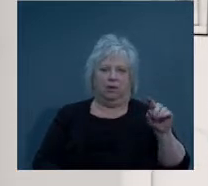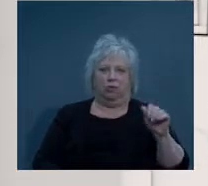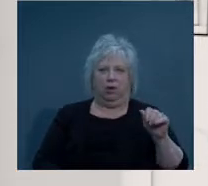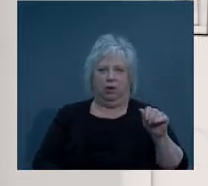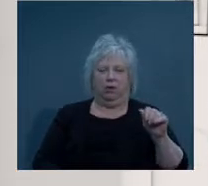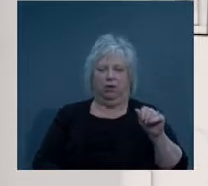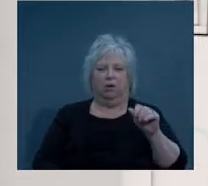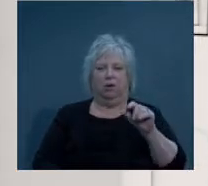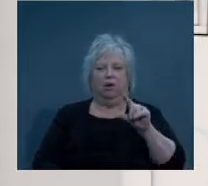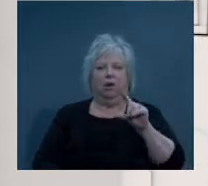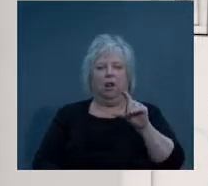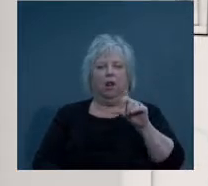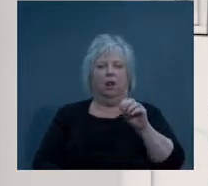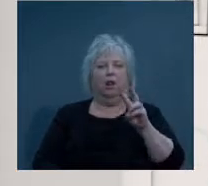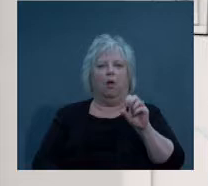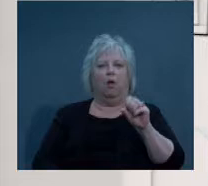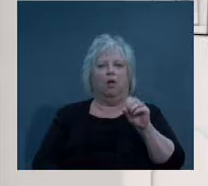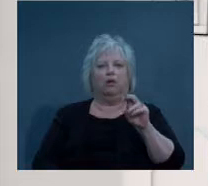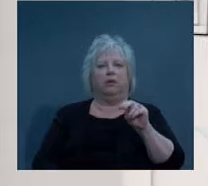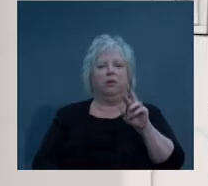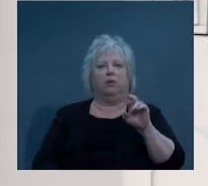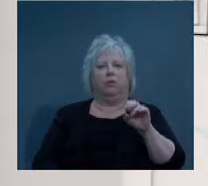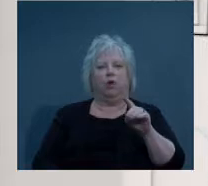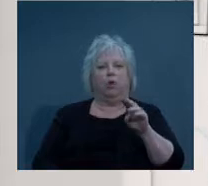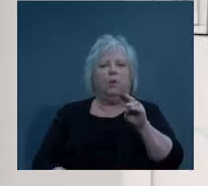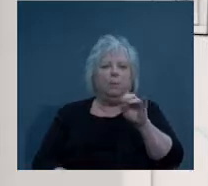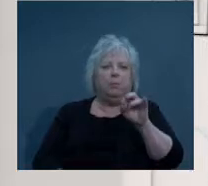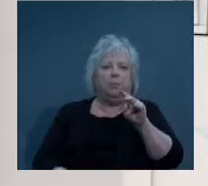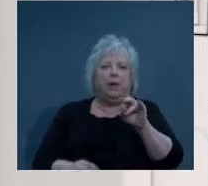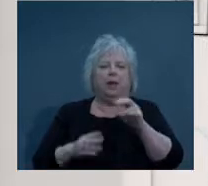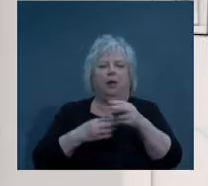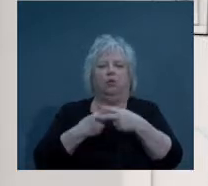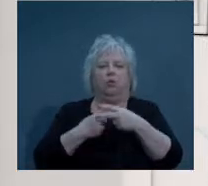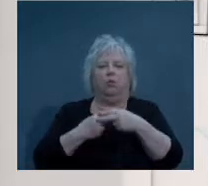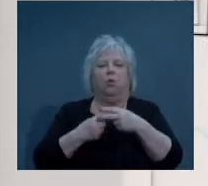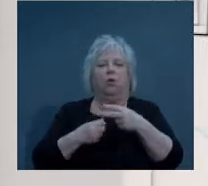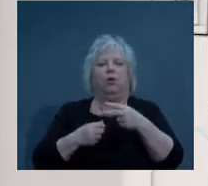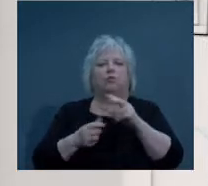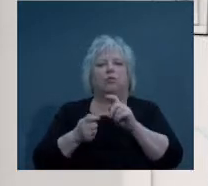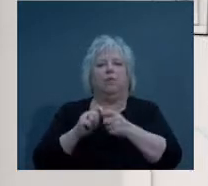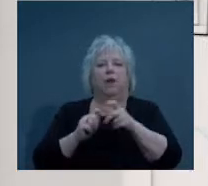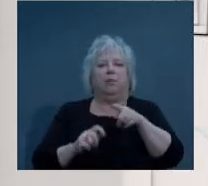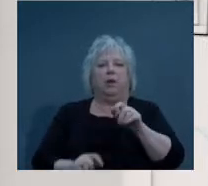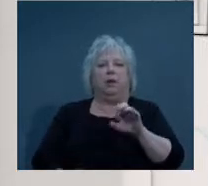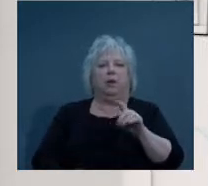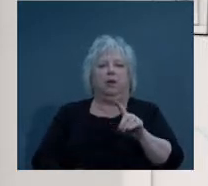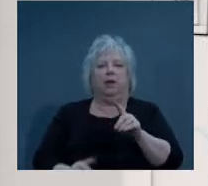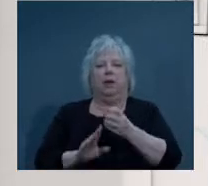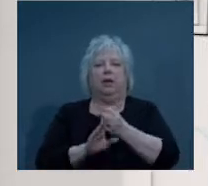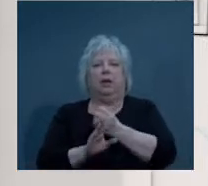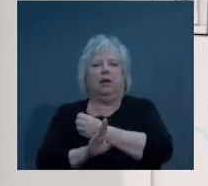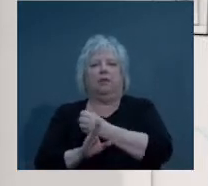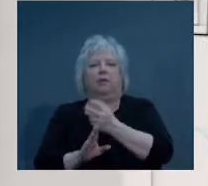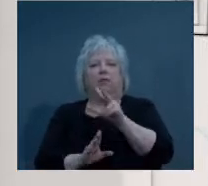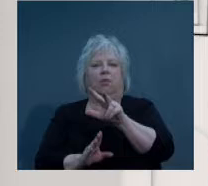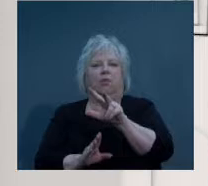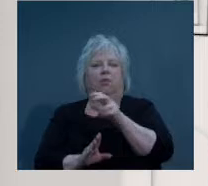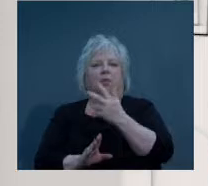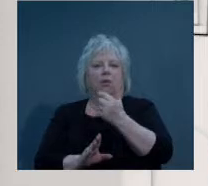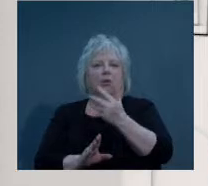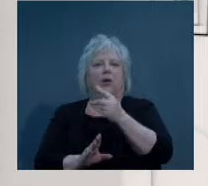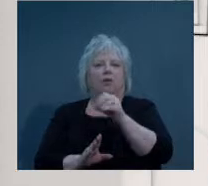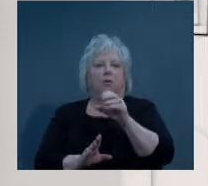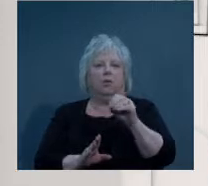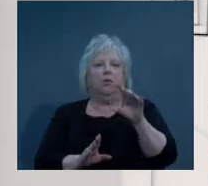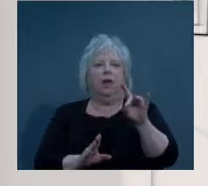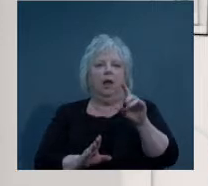Z-9207-A, the Lawson Road Mini Storage revised short form PDC located east of 13008